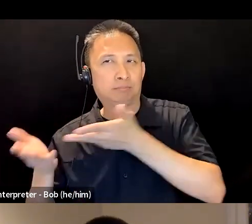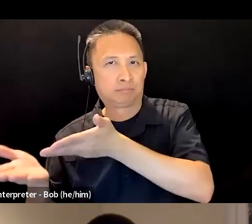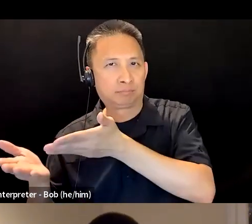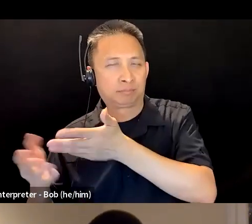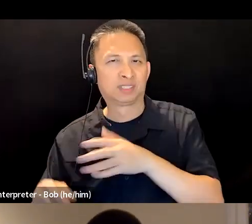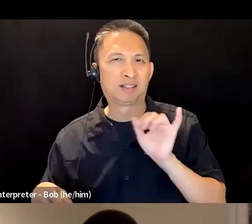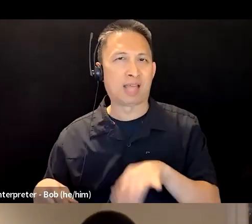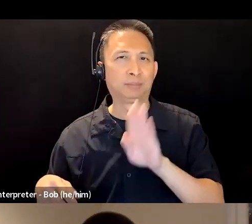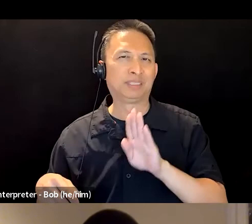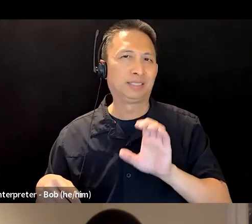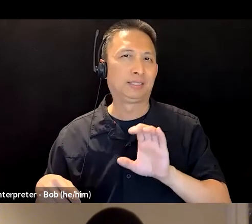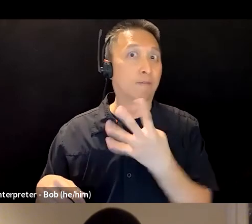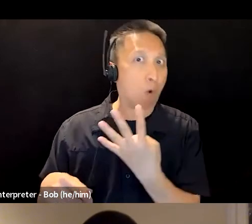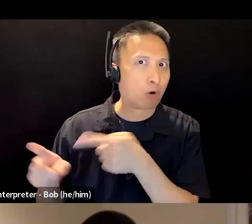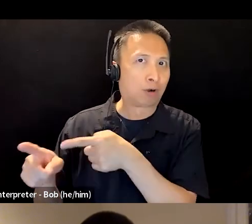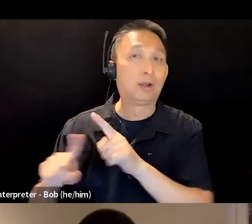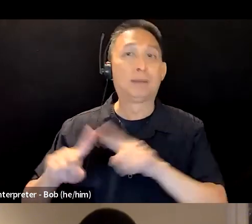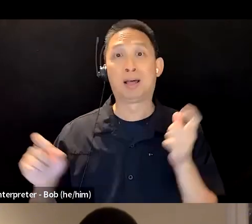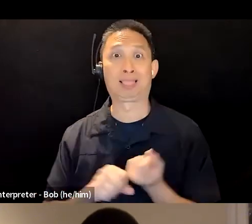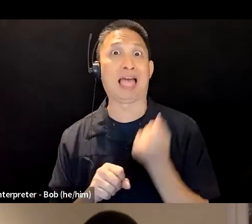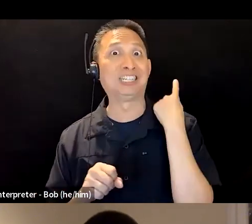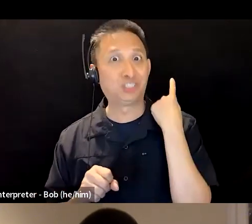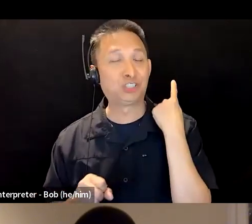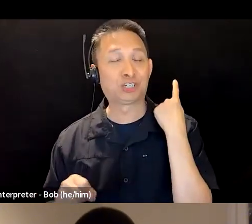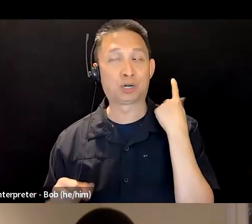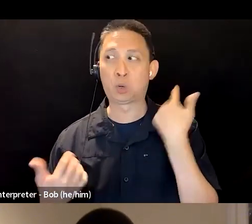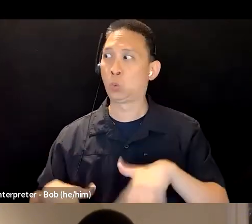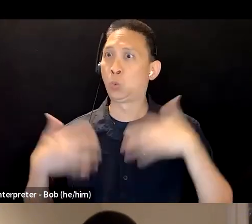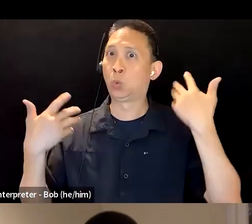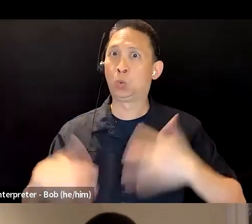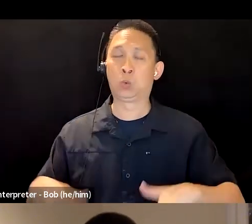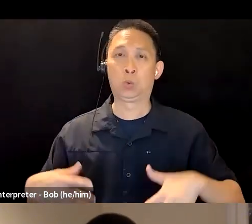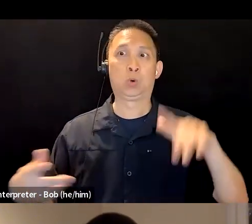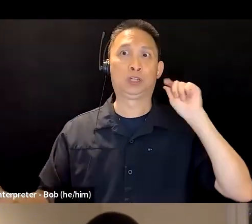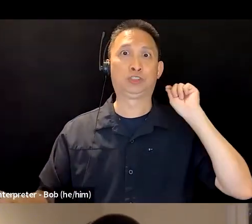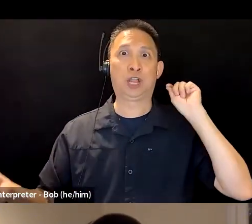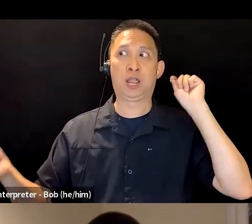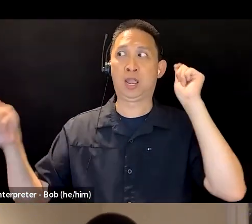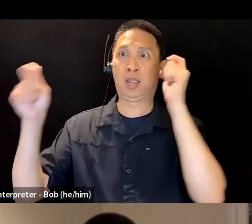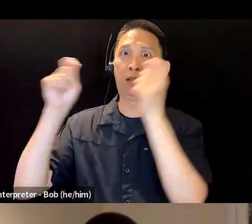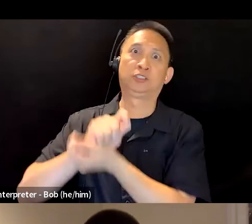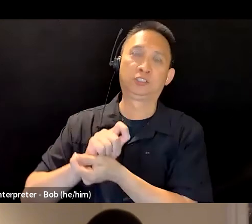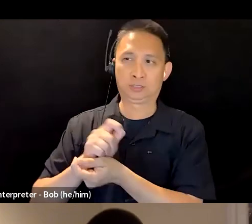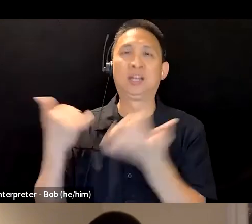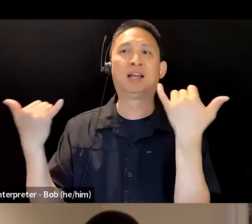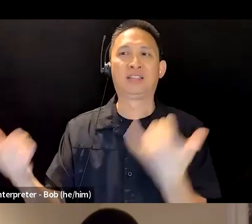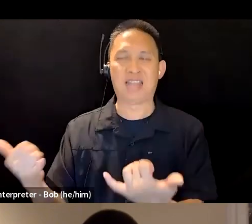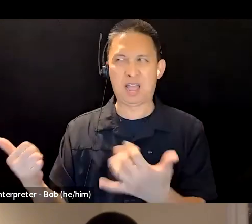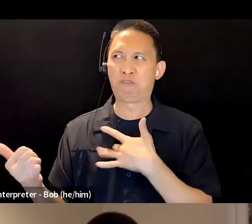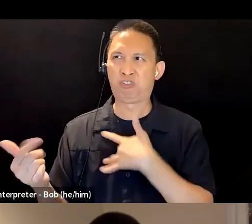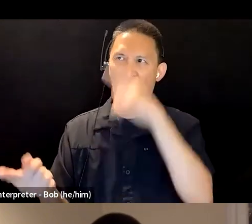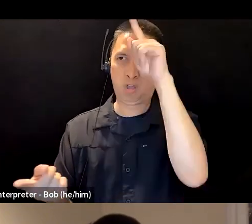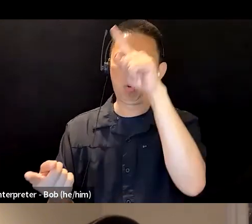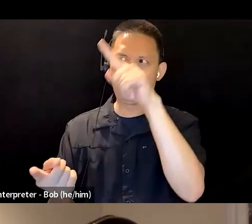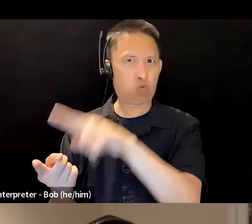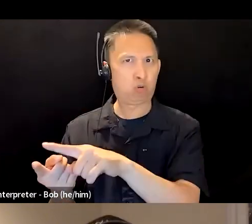is a channel that, you know, last year kind of essentially is being wound down. Because they used